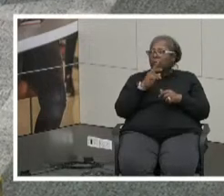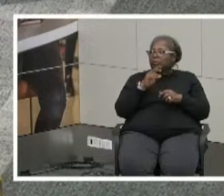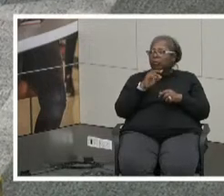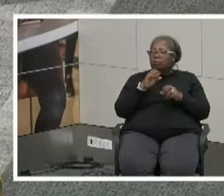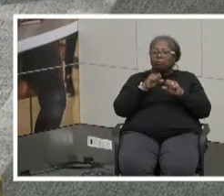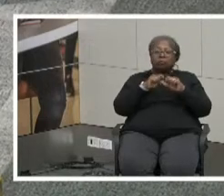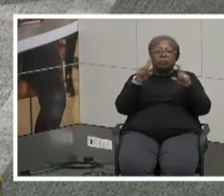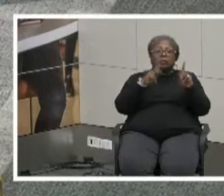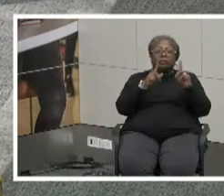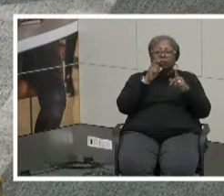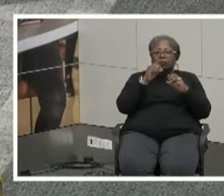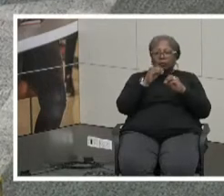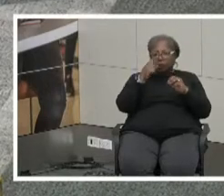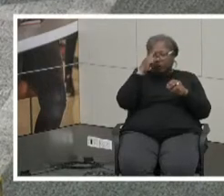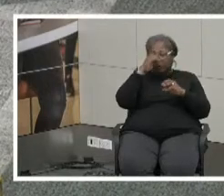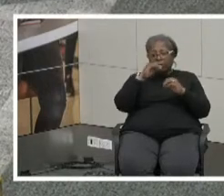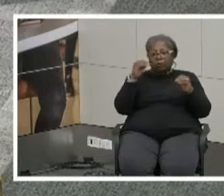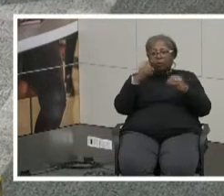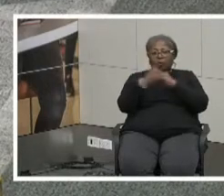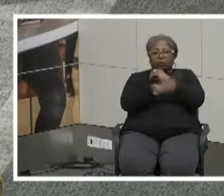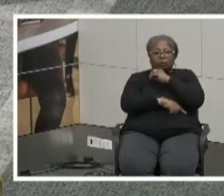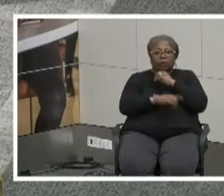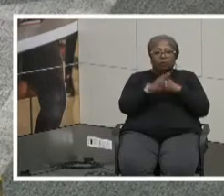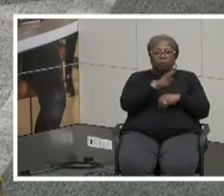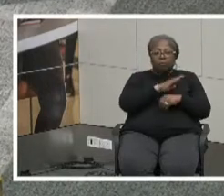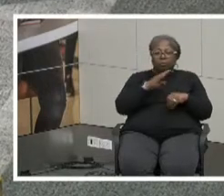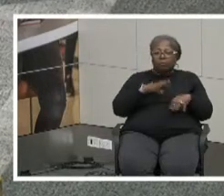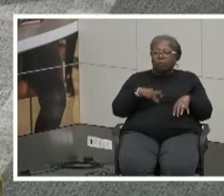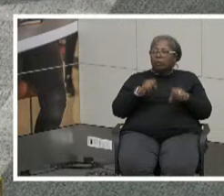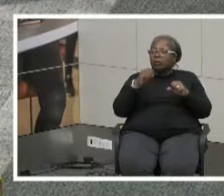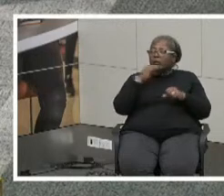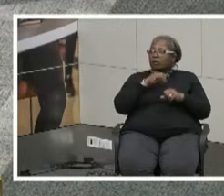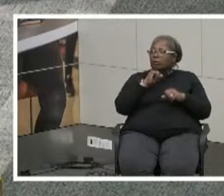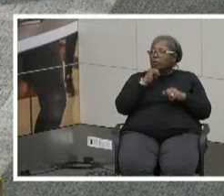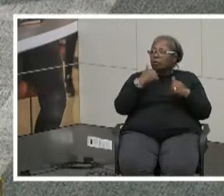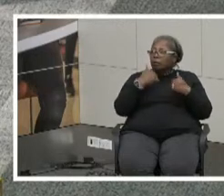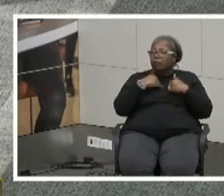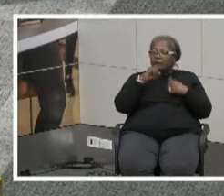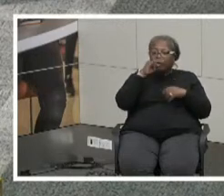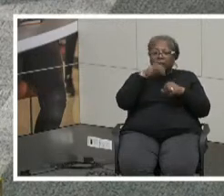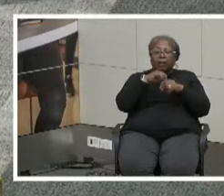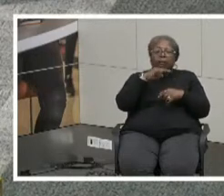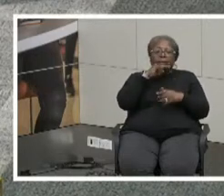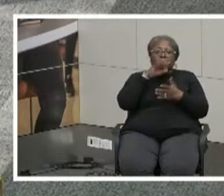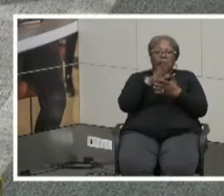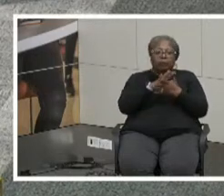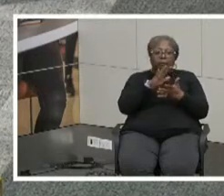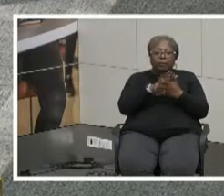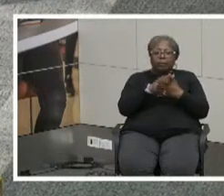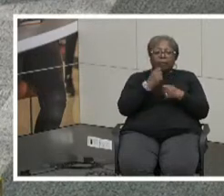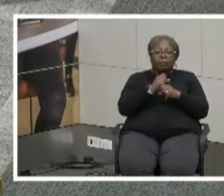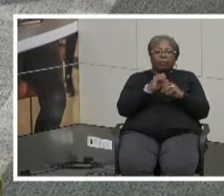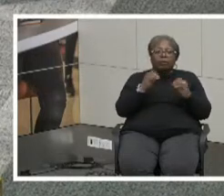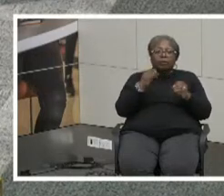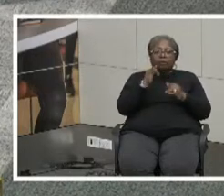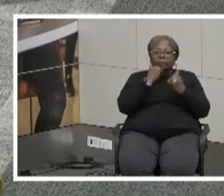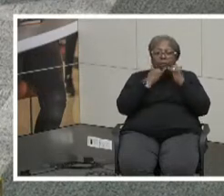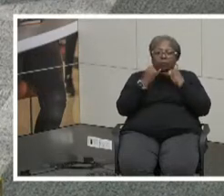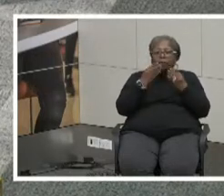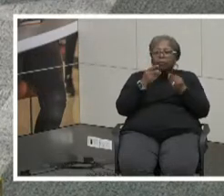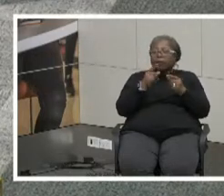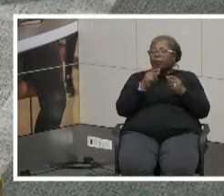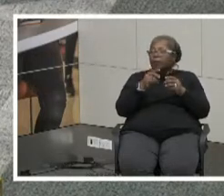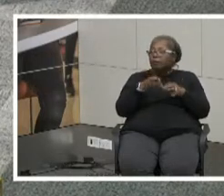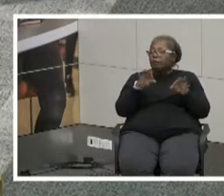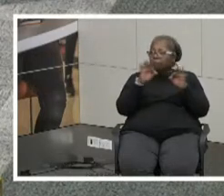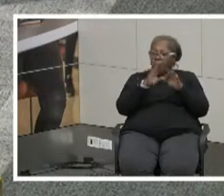who think there are no consequences of the board Takeover in their lives because they don't have kids in public schools make no mistake property values